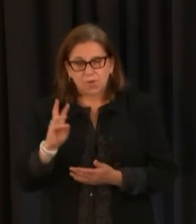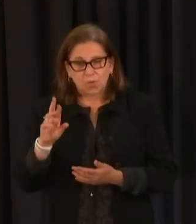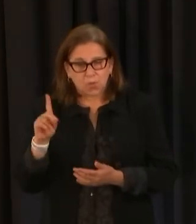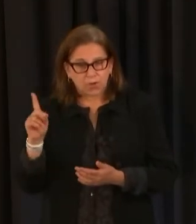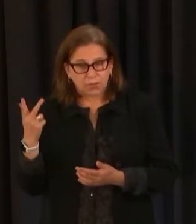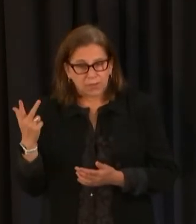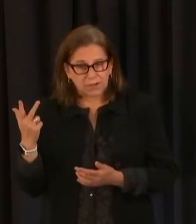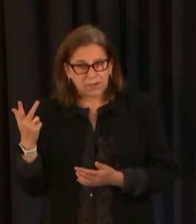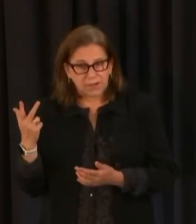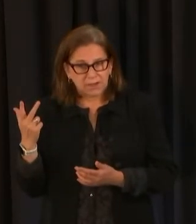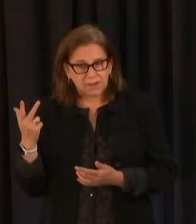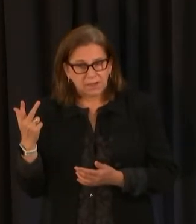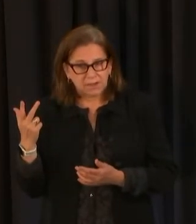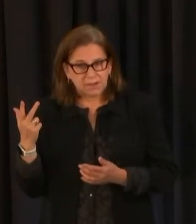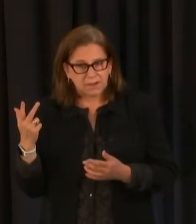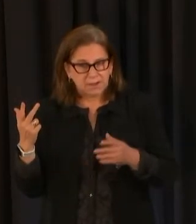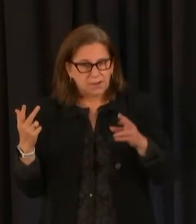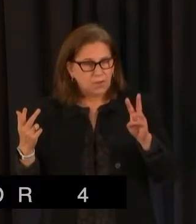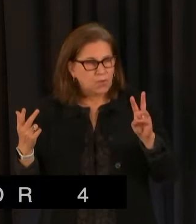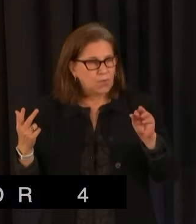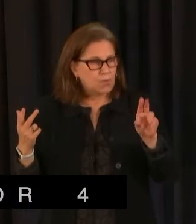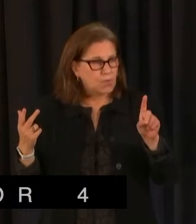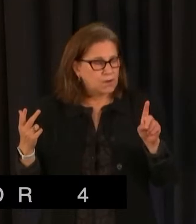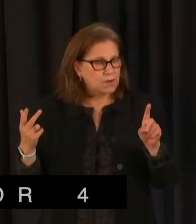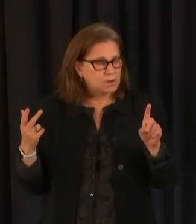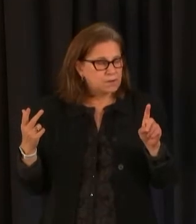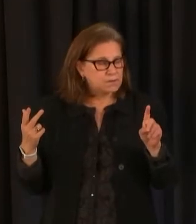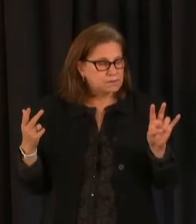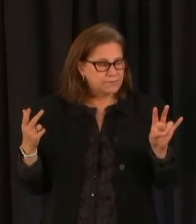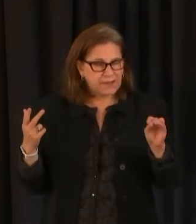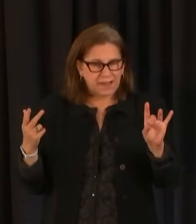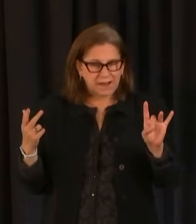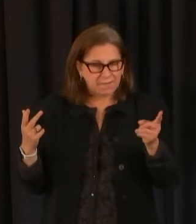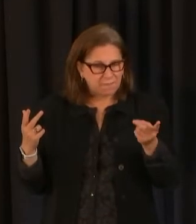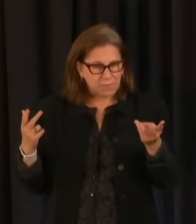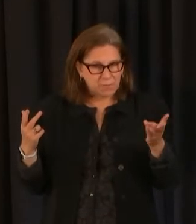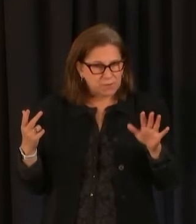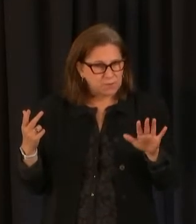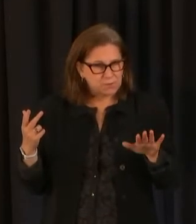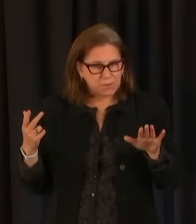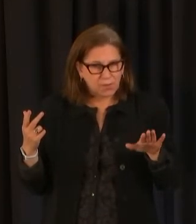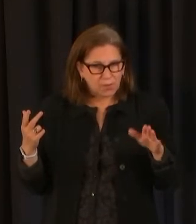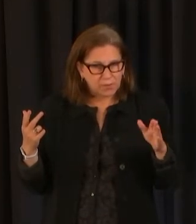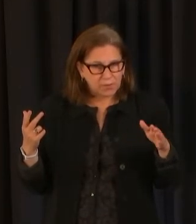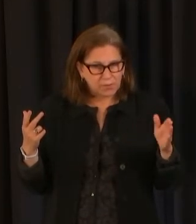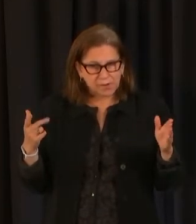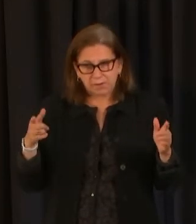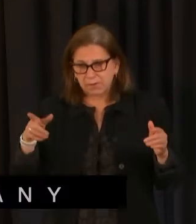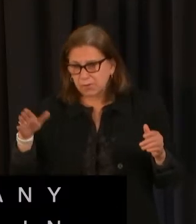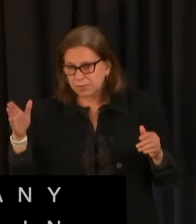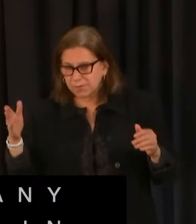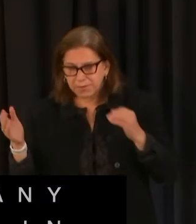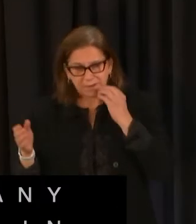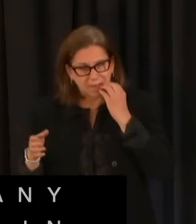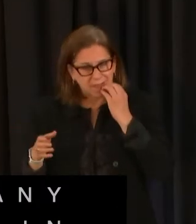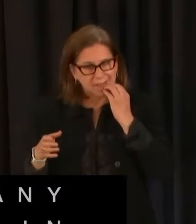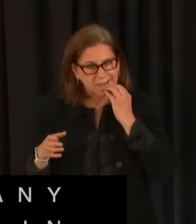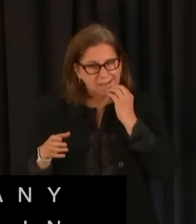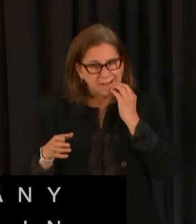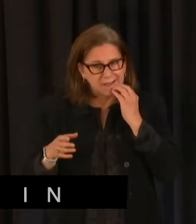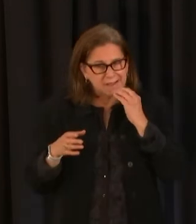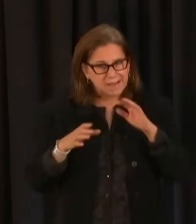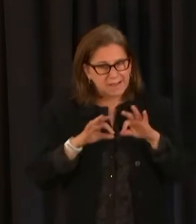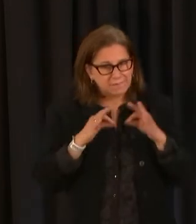Can you tell me about any plans to increase confidence in Ward 7 and 8 families over the summer so that more kids will get back to school in the